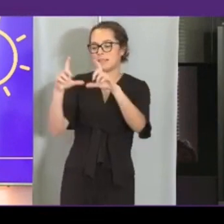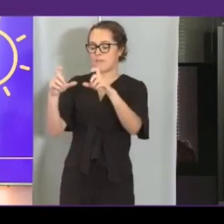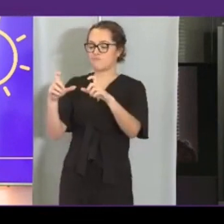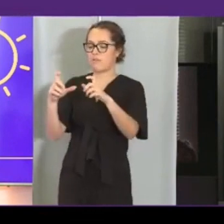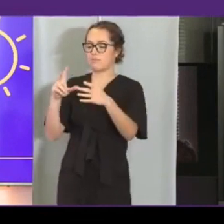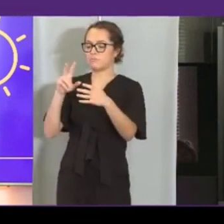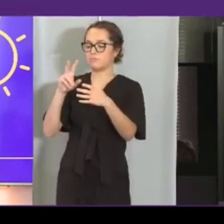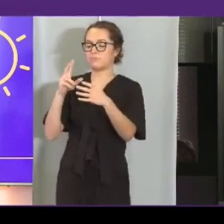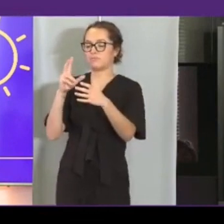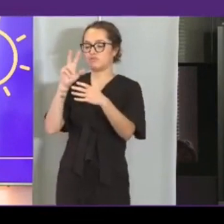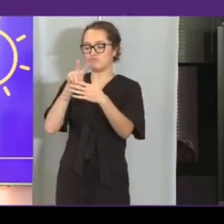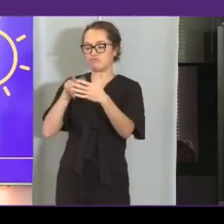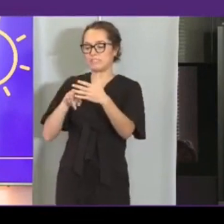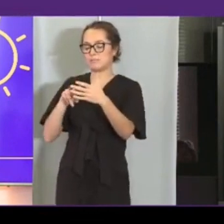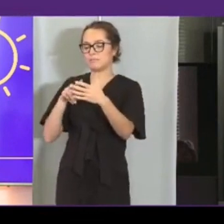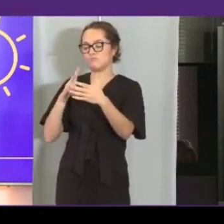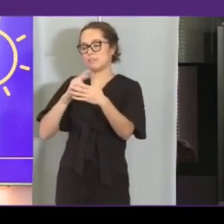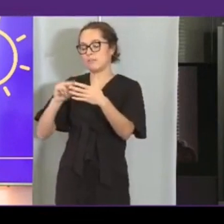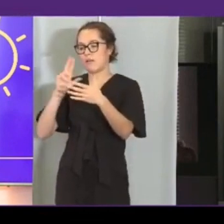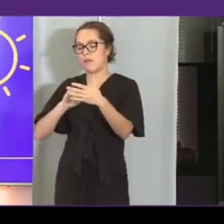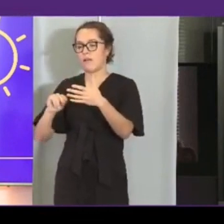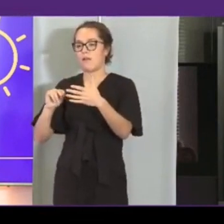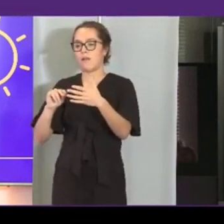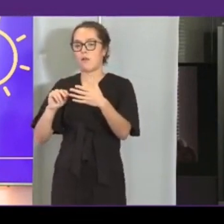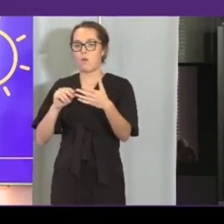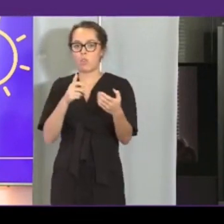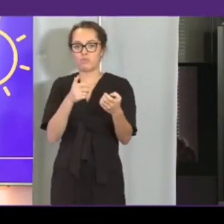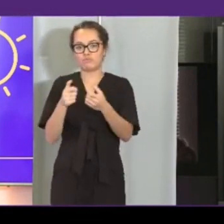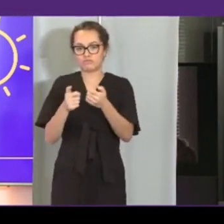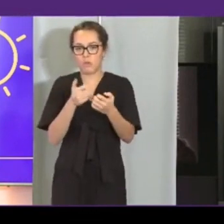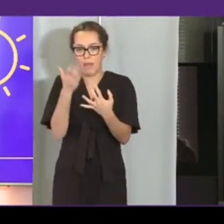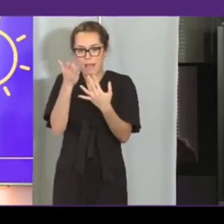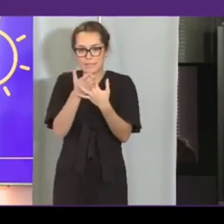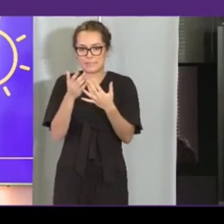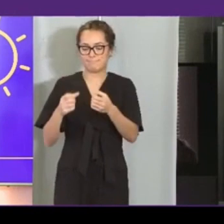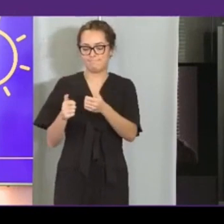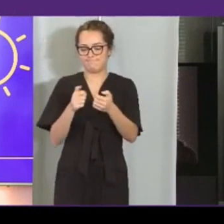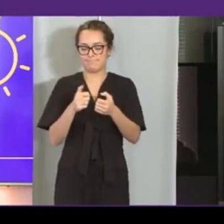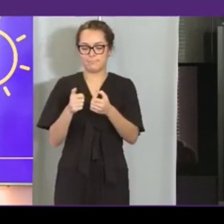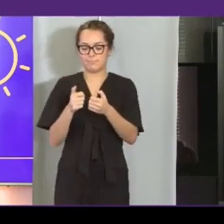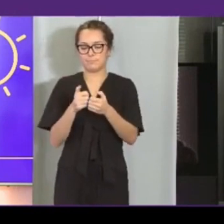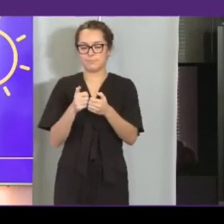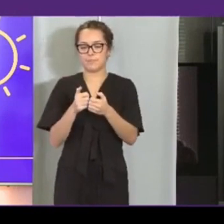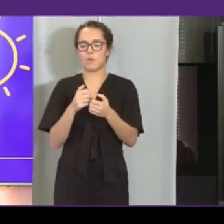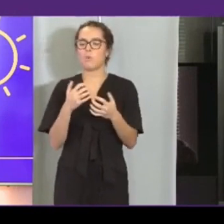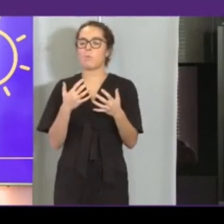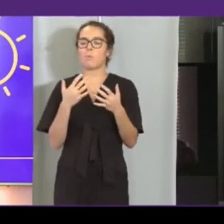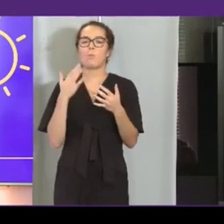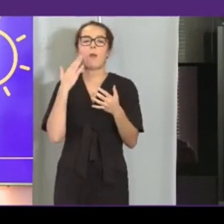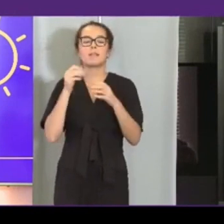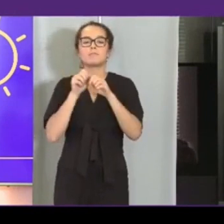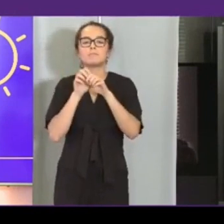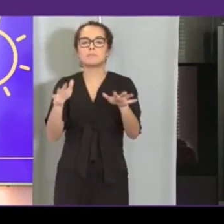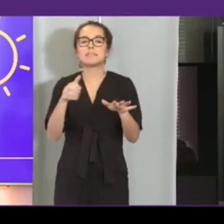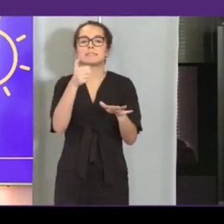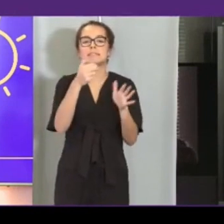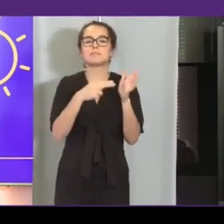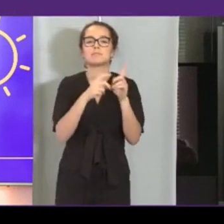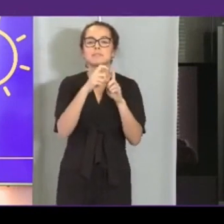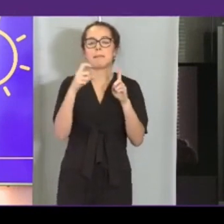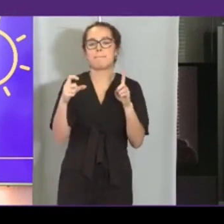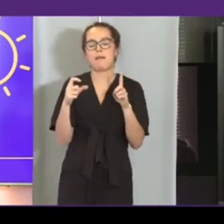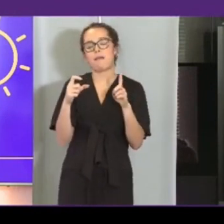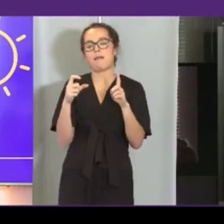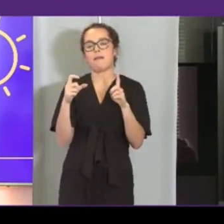The PlayStation folks have got the Access controller, which is coming out on the 6th of December. It's a customizable controller kit